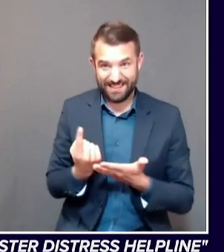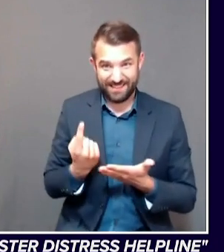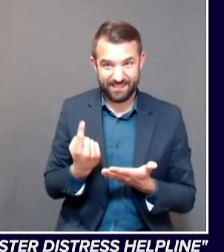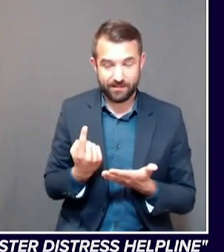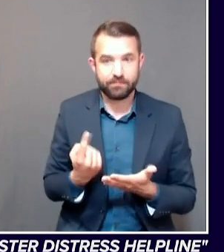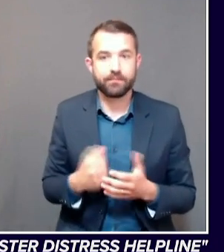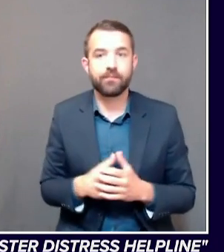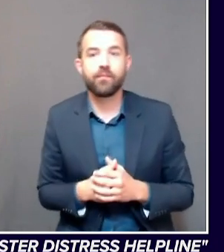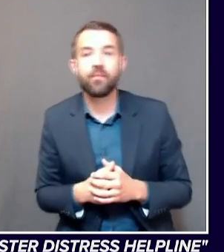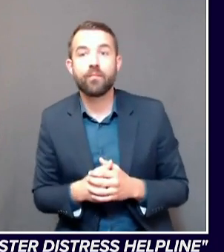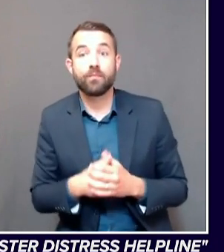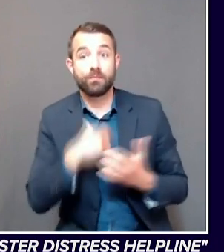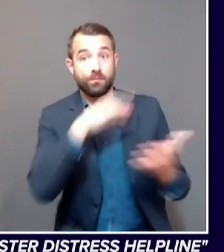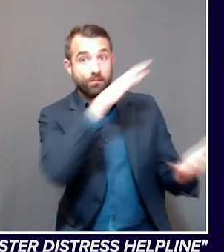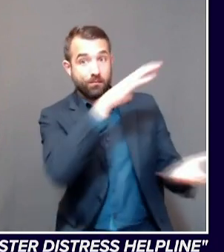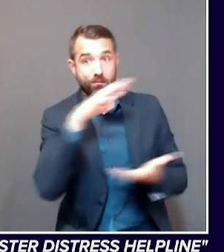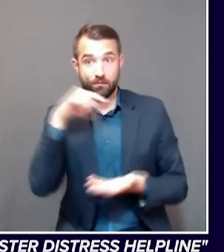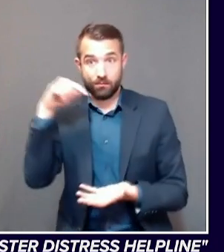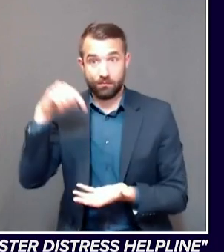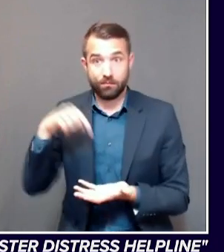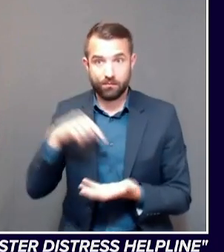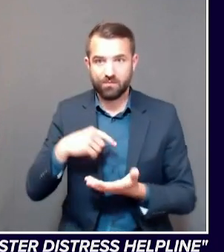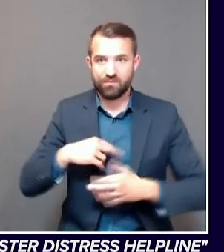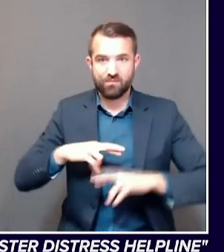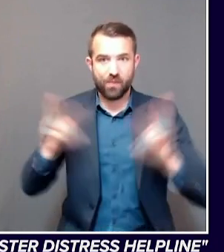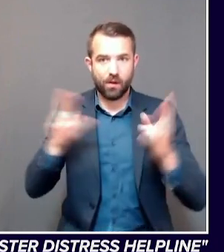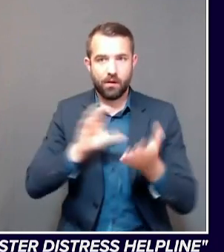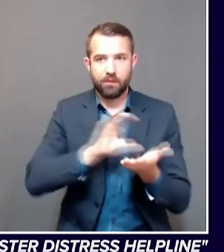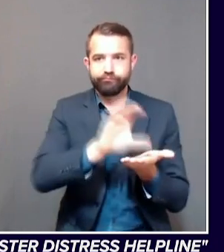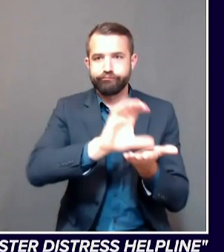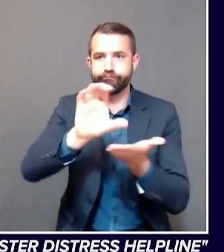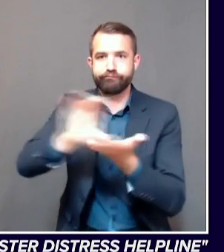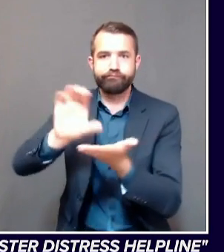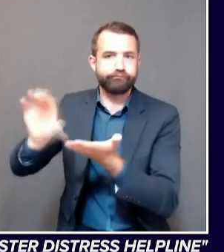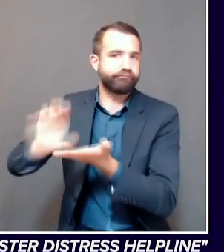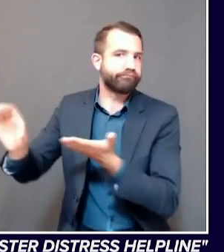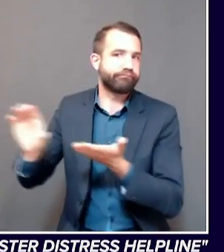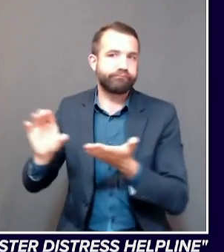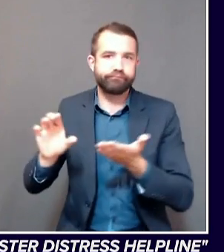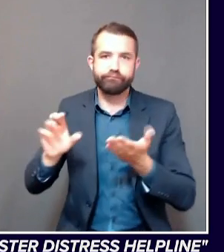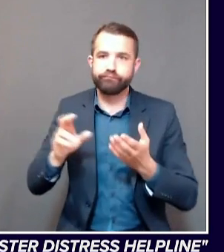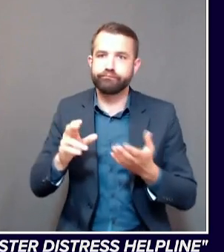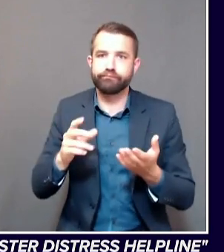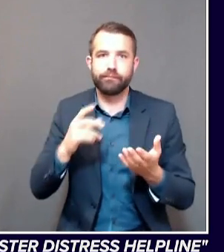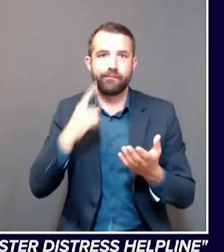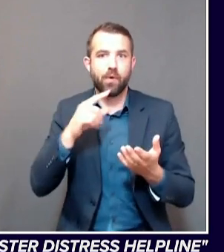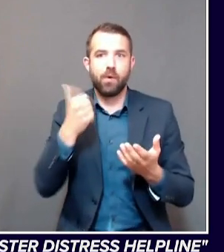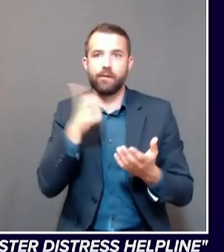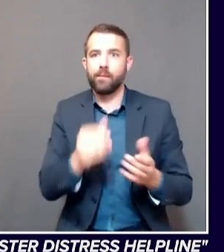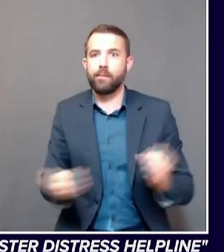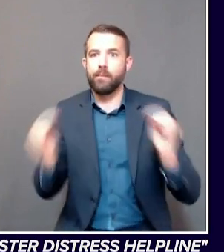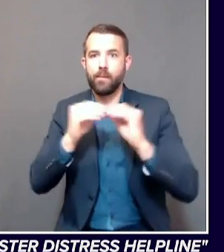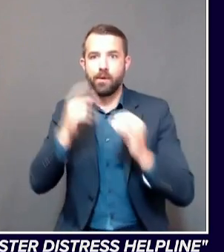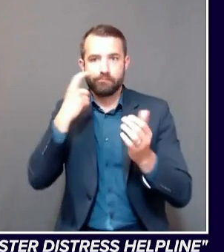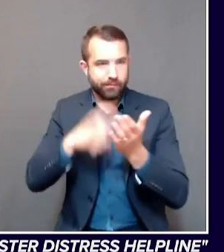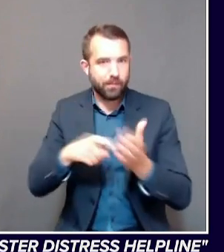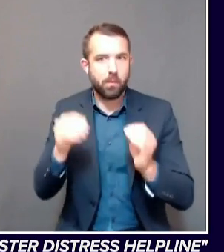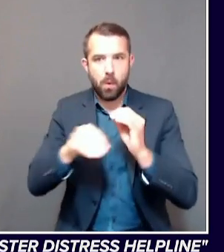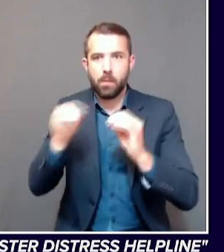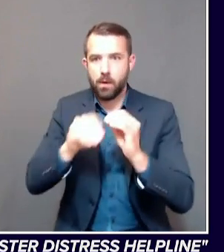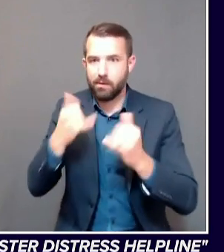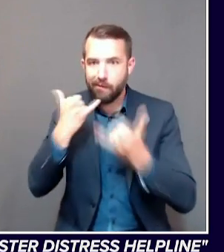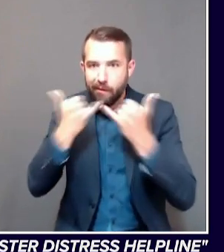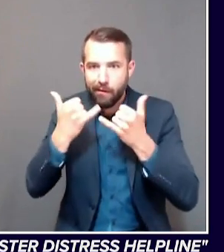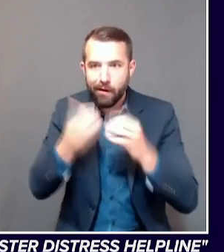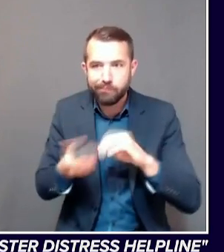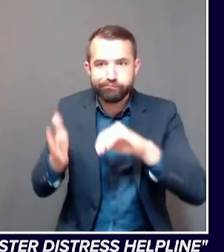out ASAP given the higher volume to our call lines, our helplines. We also have been concerned about some of